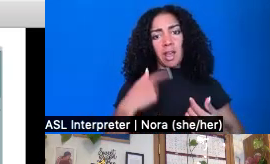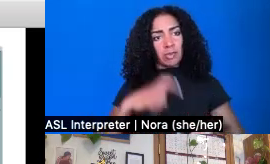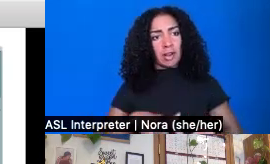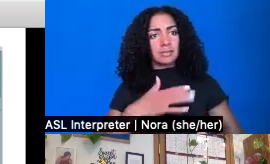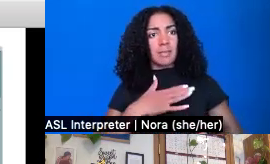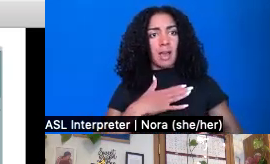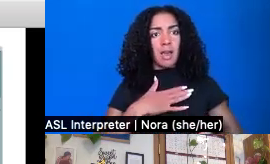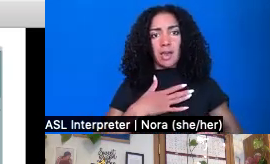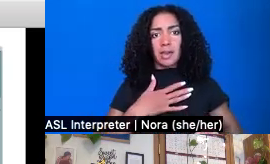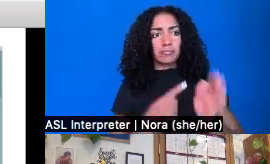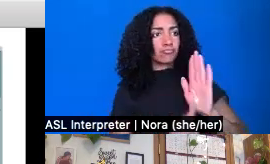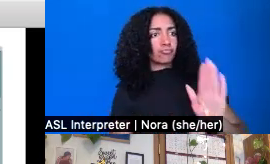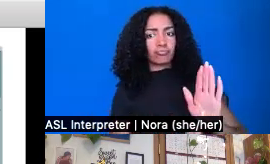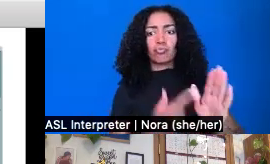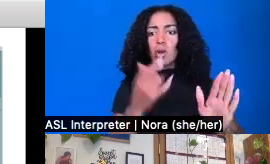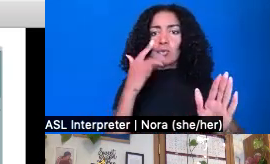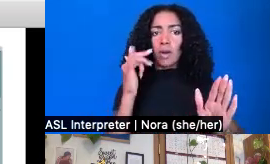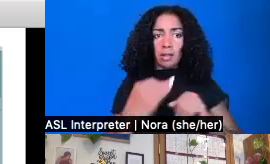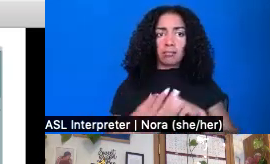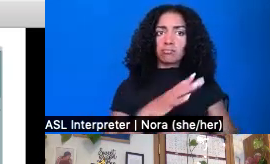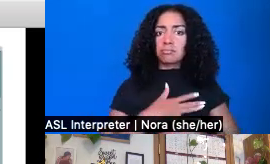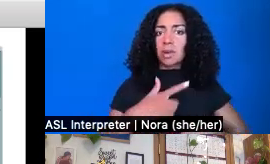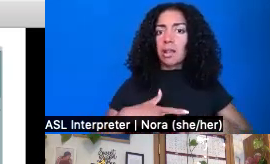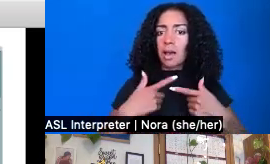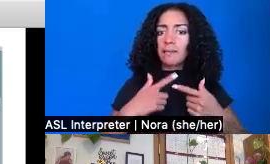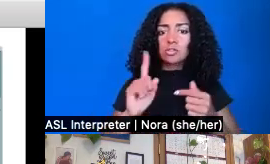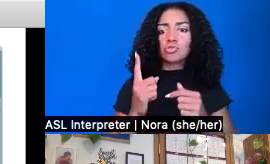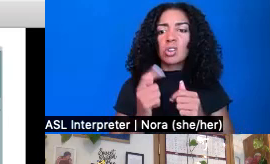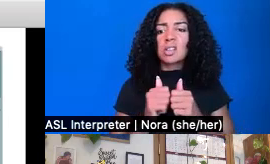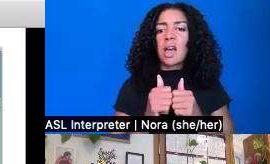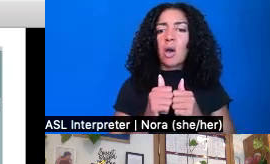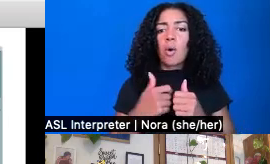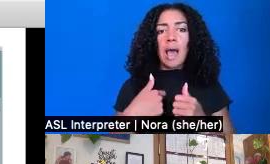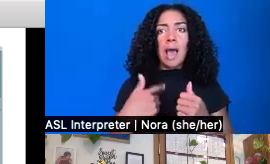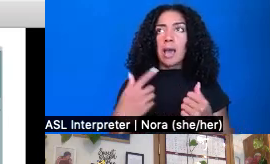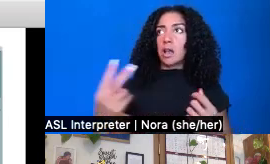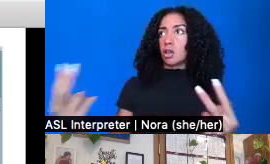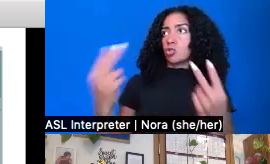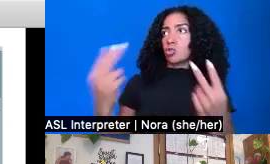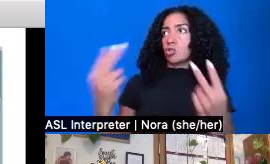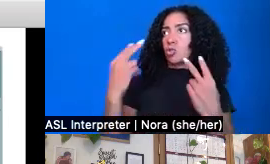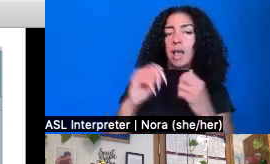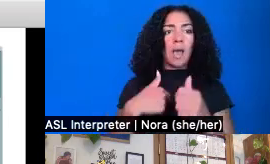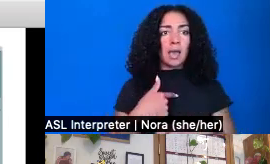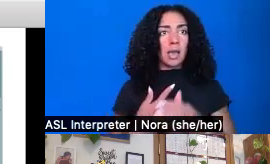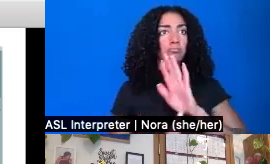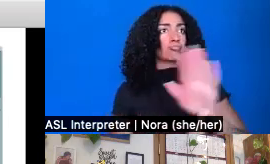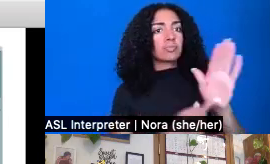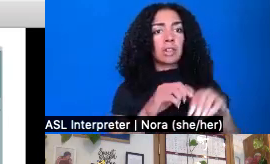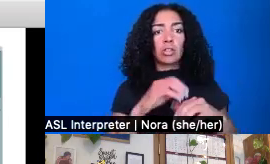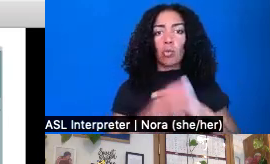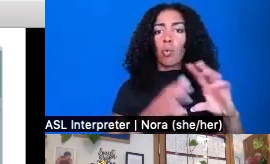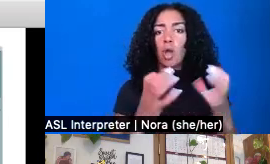that has shaped my life just by how I look and how I present in the world. So if you think about folks who